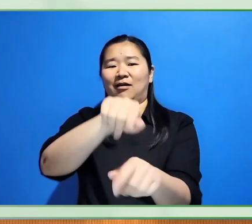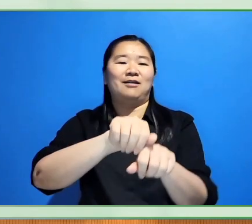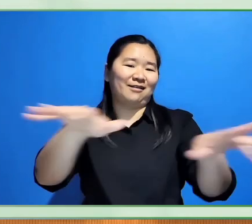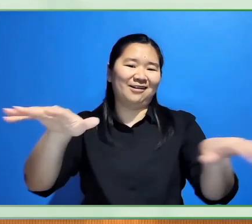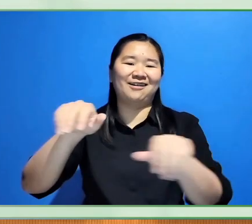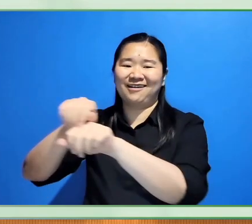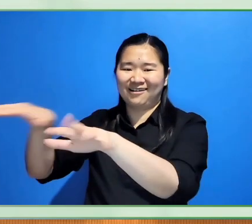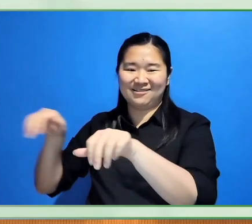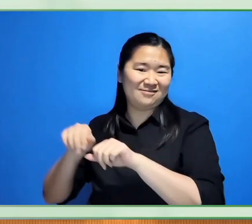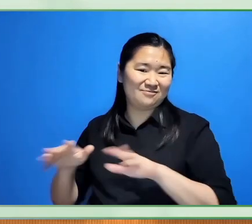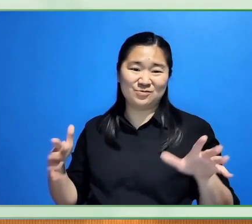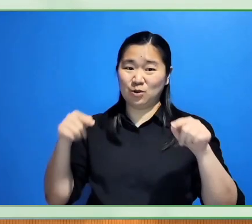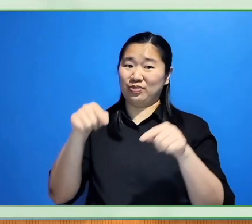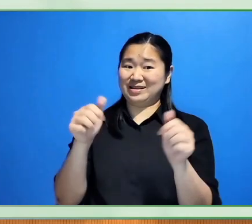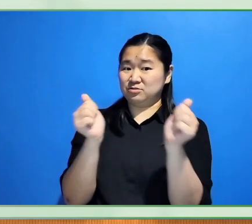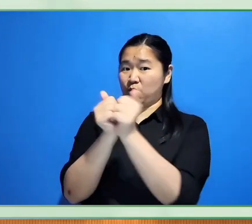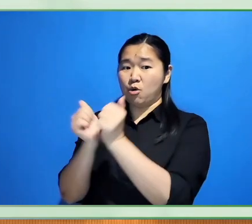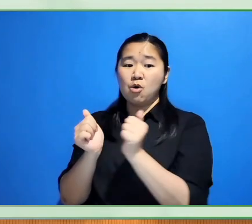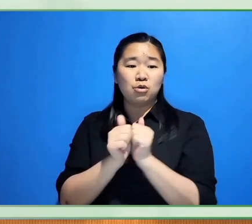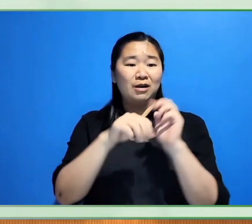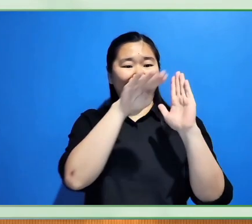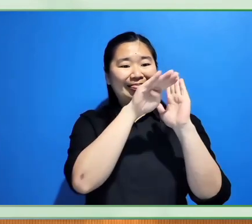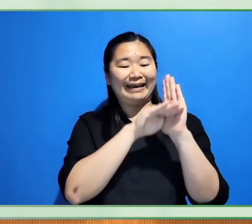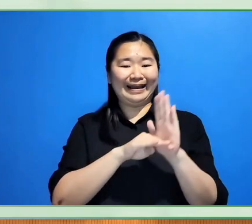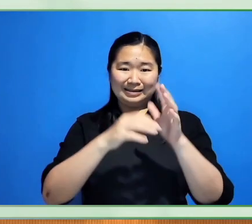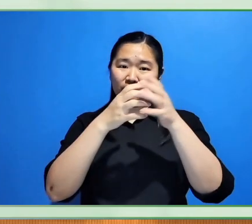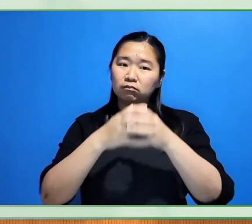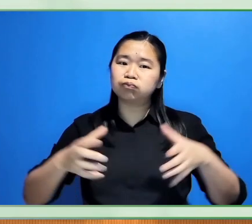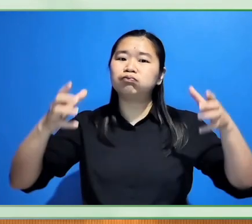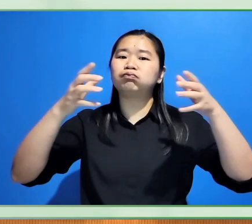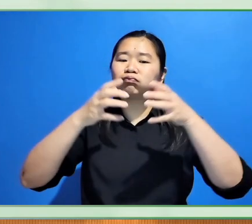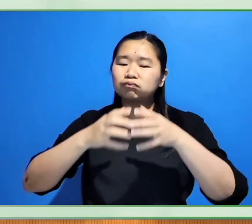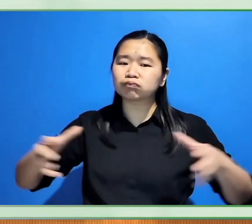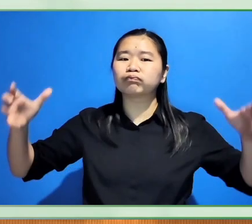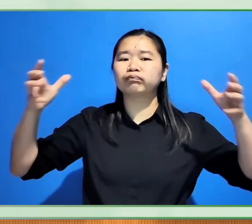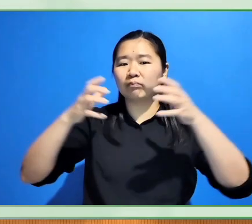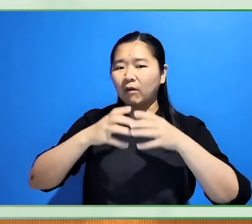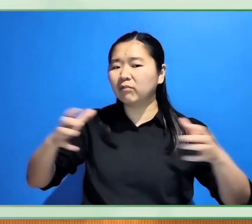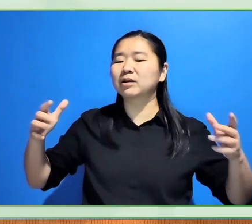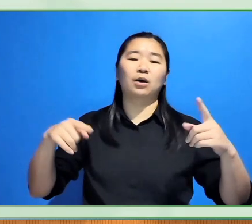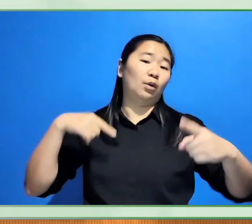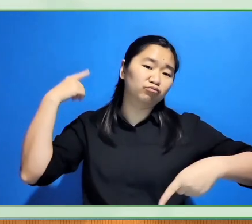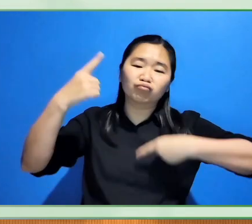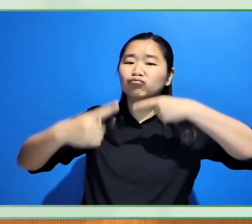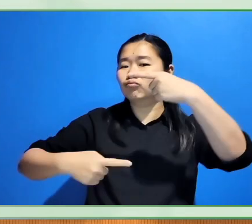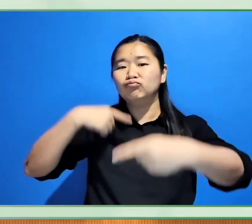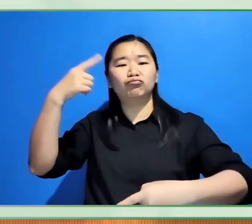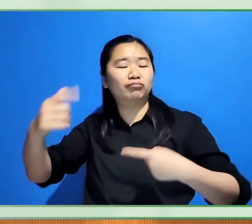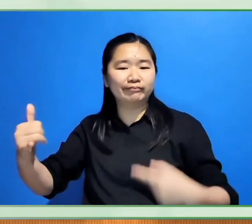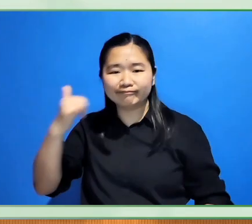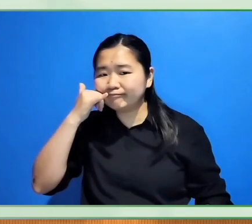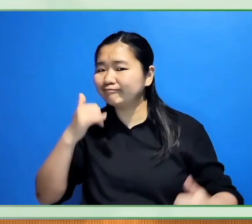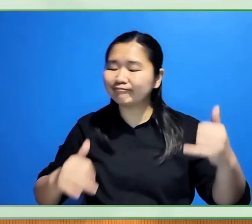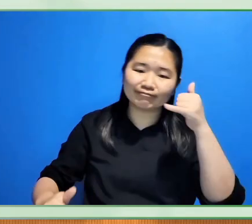it, requesting for partnership with us, which again speaks to the incredible need for this valuable